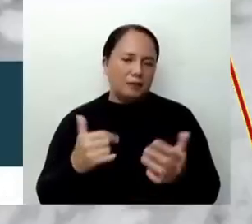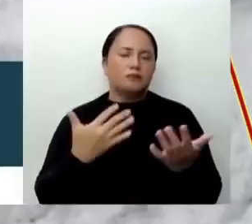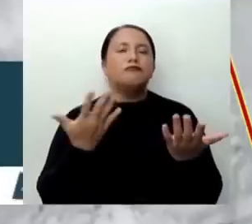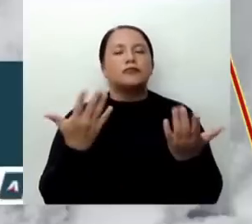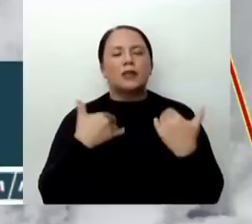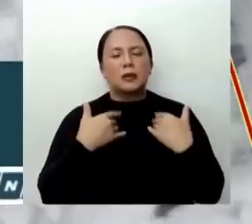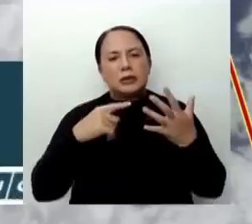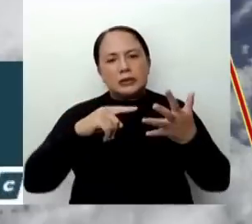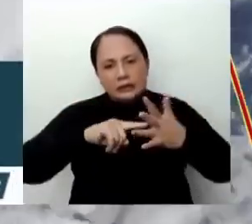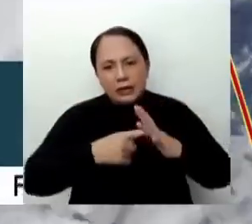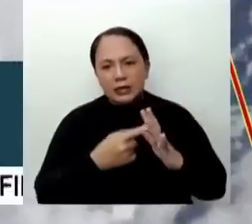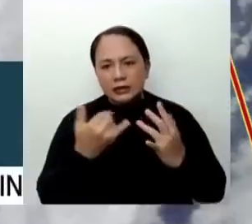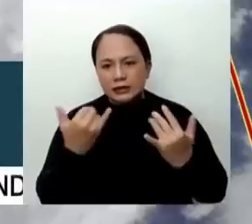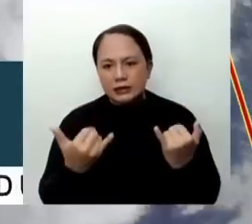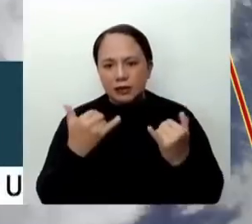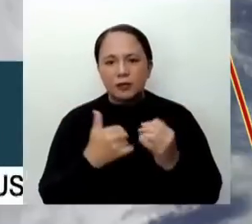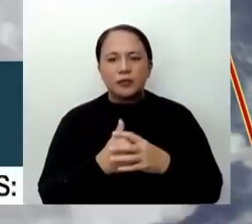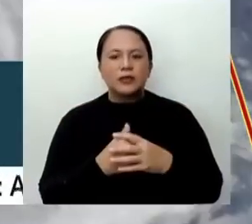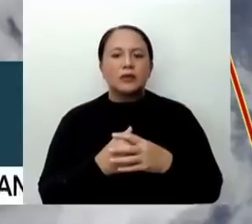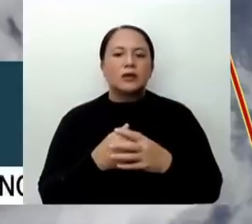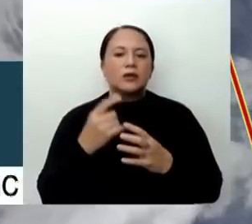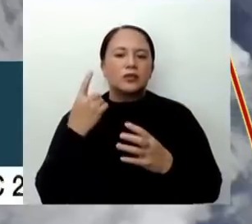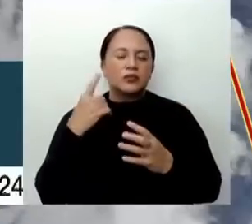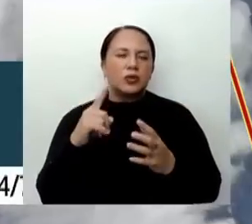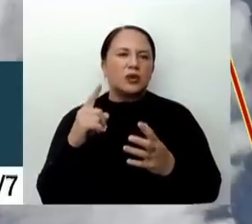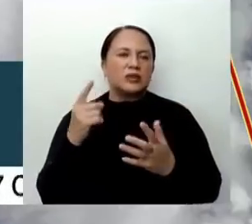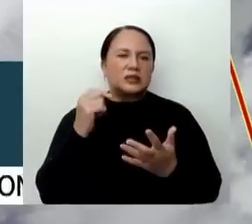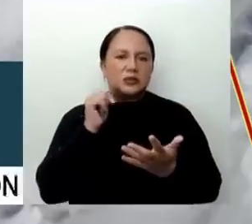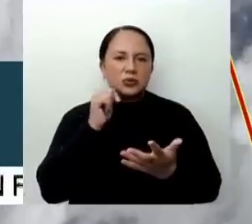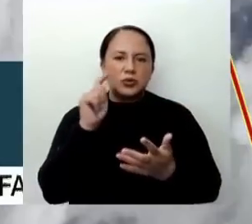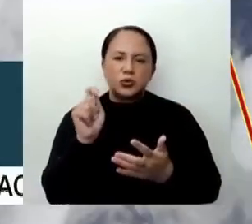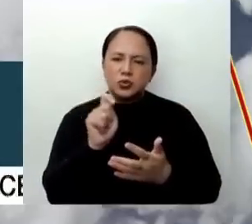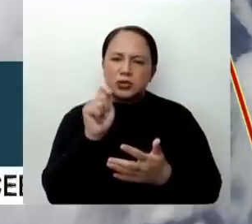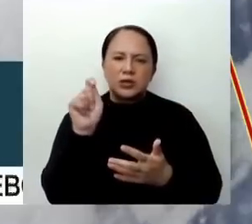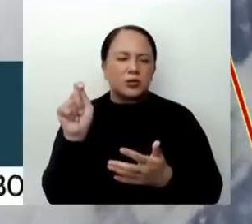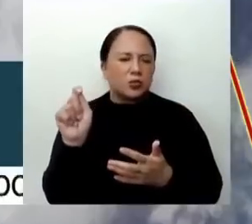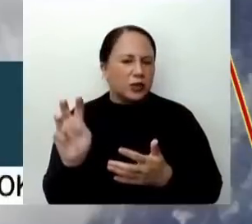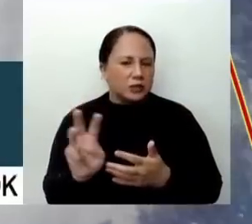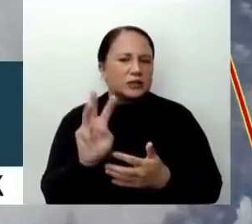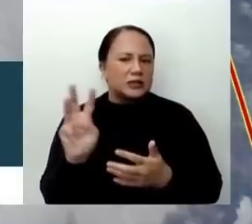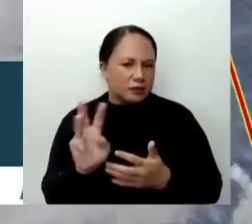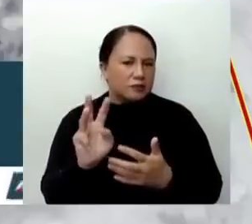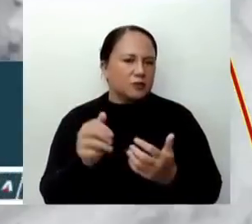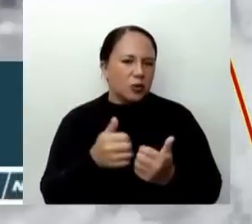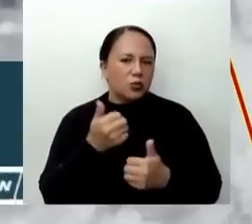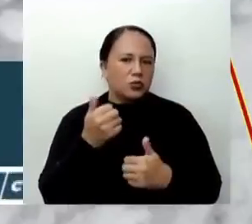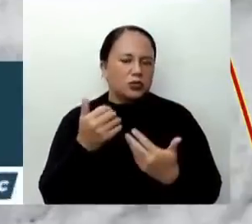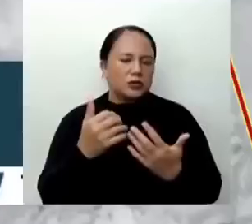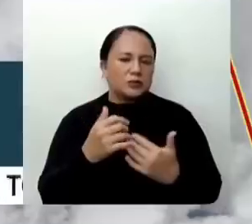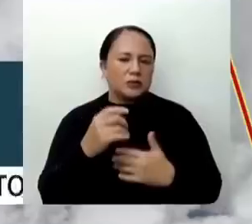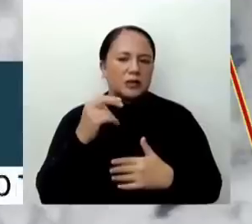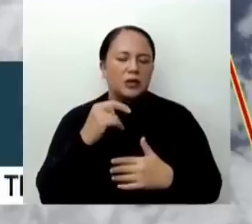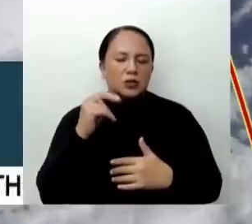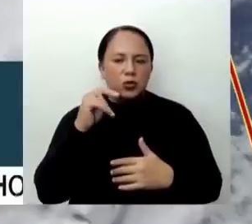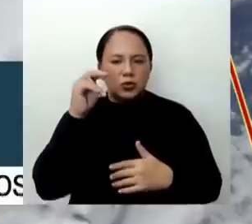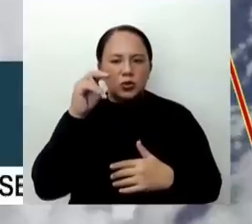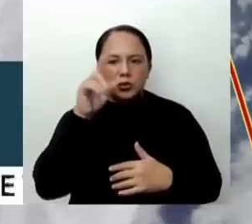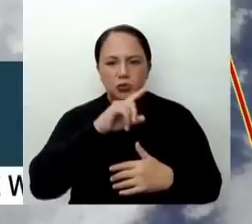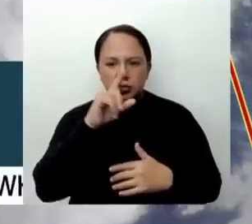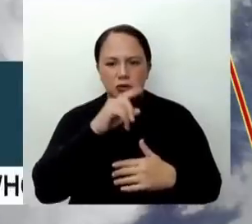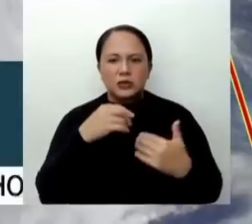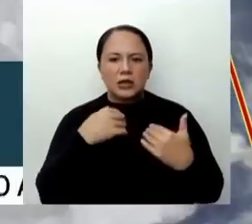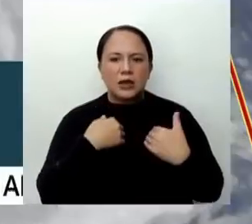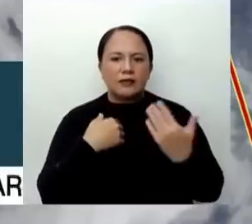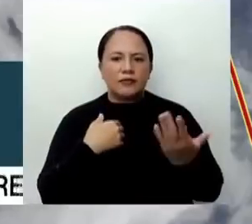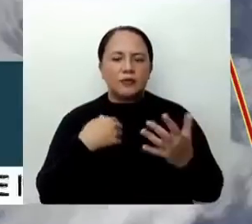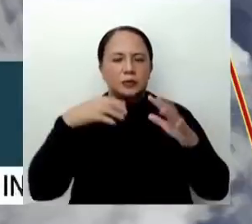So this means that for the days of Tuesday and Wednesday, most of extreme northern Luzon will be exposed and drenched to